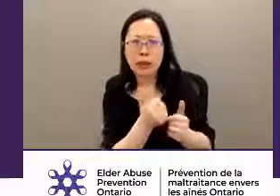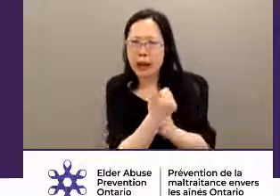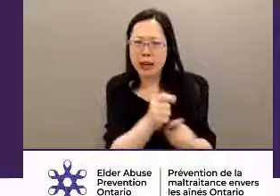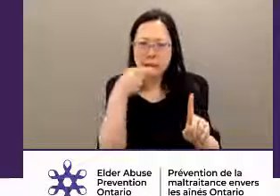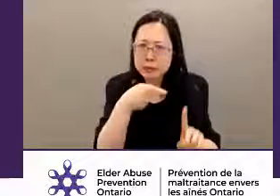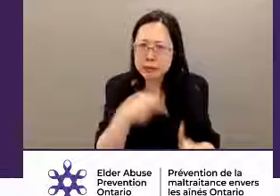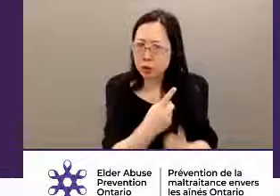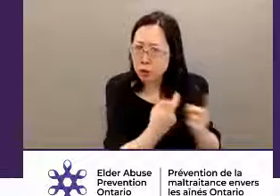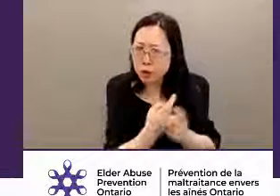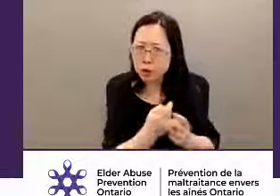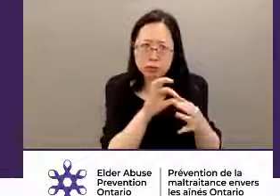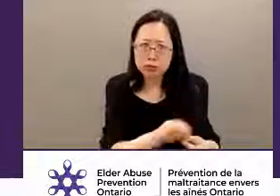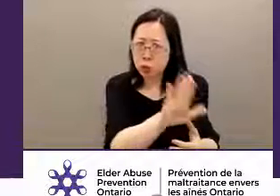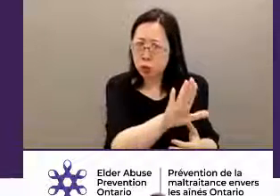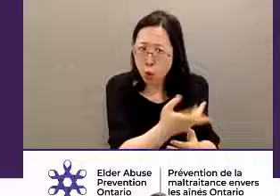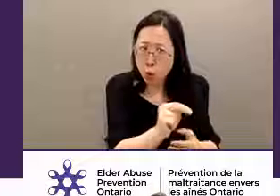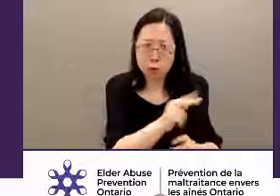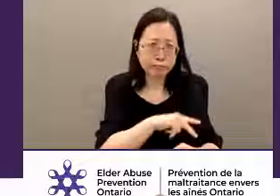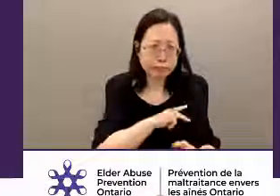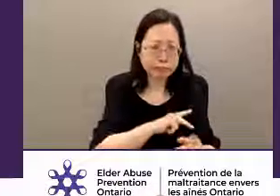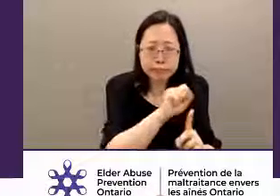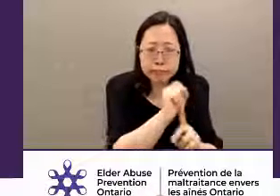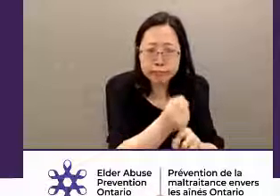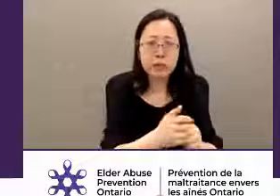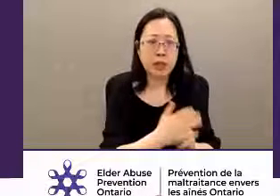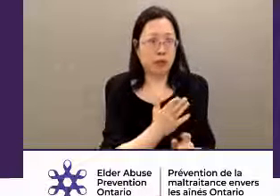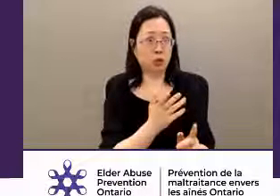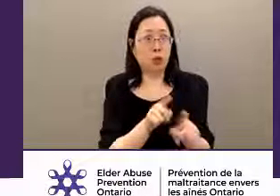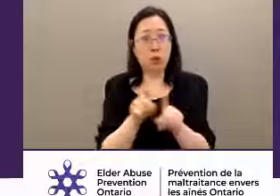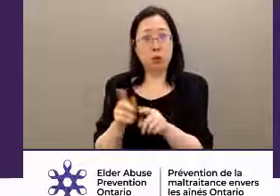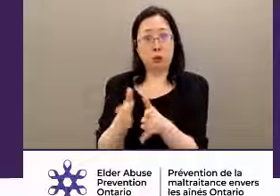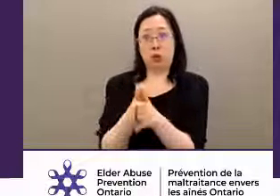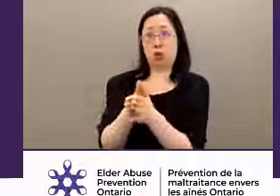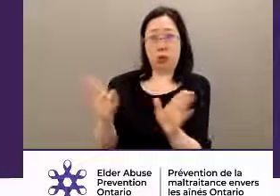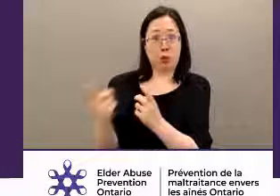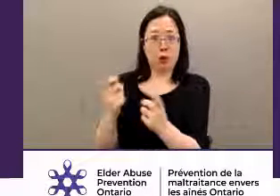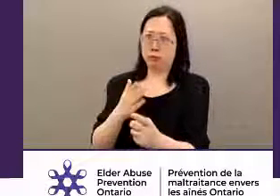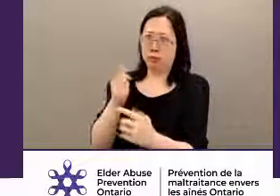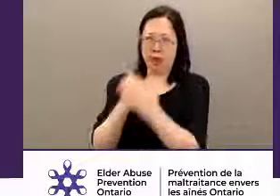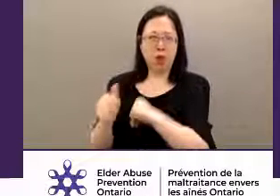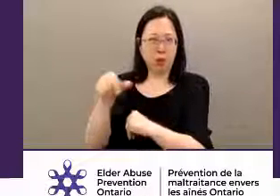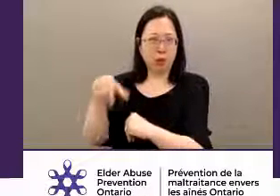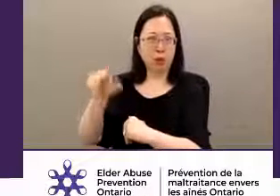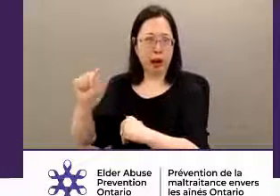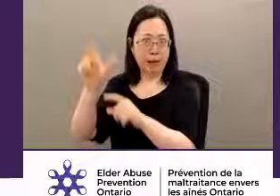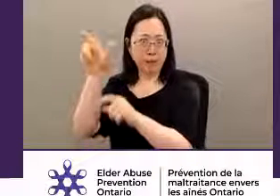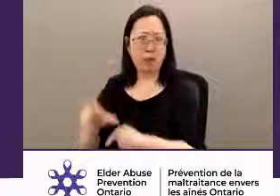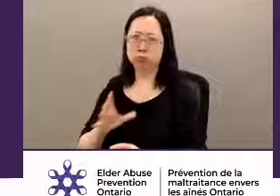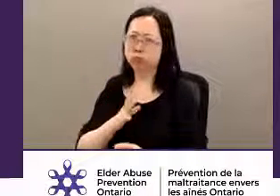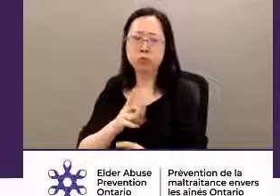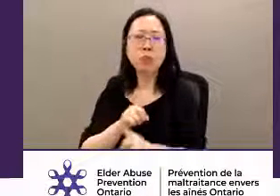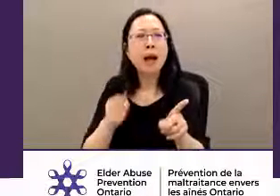situation. You can ask general questions posed through the Q&A box. We're more than happy to do that. It's just we don't want people